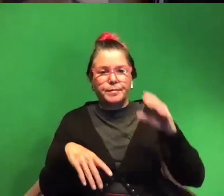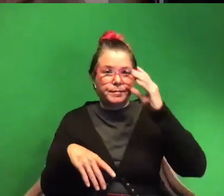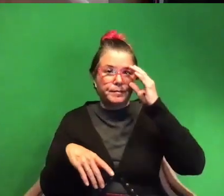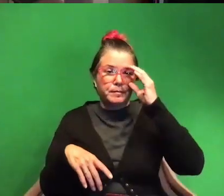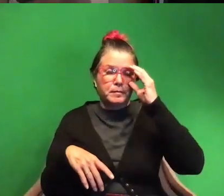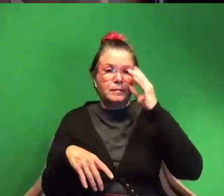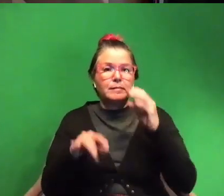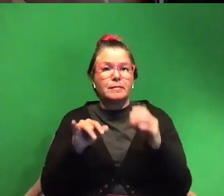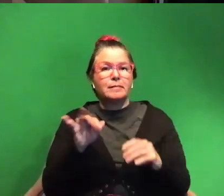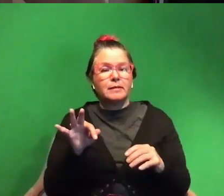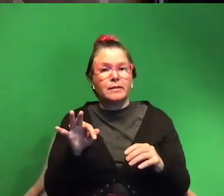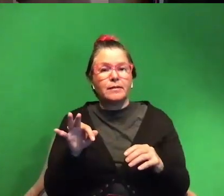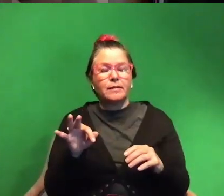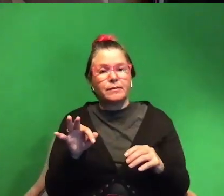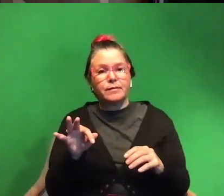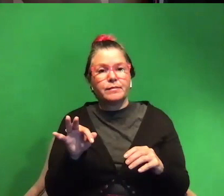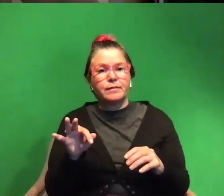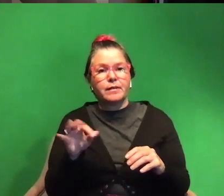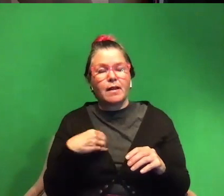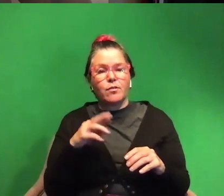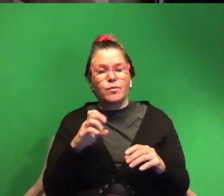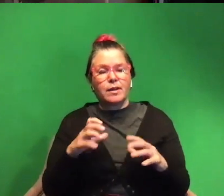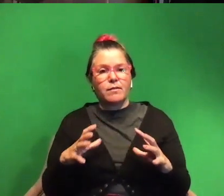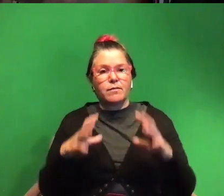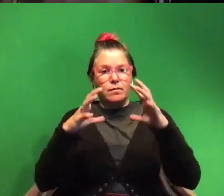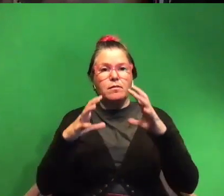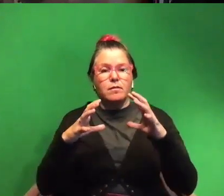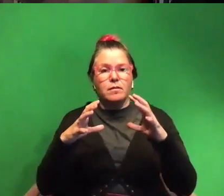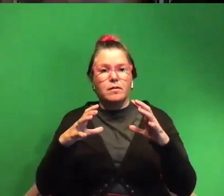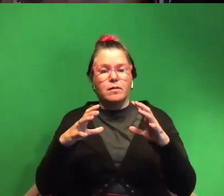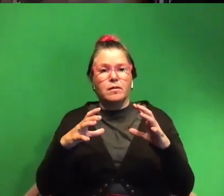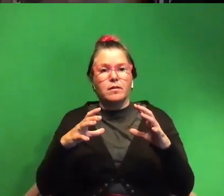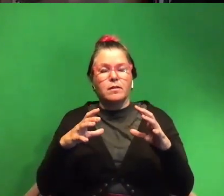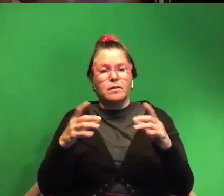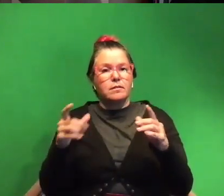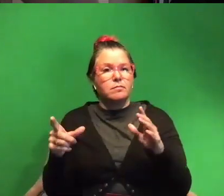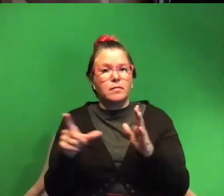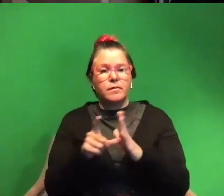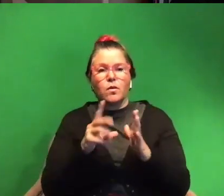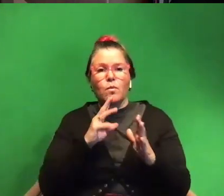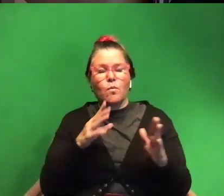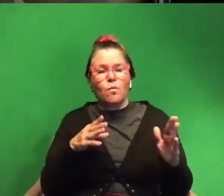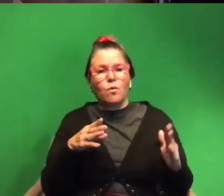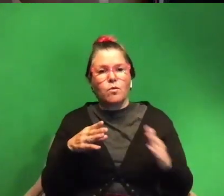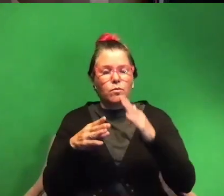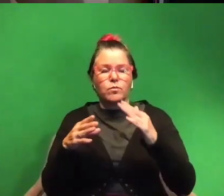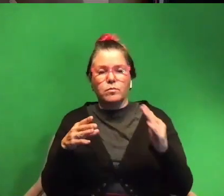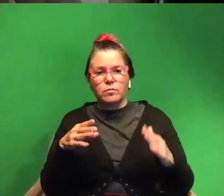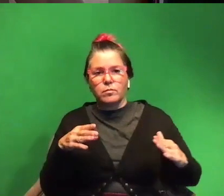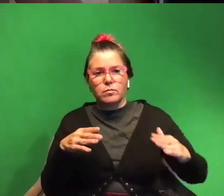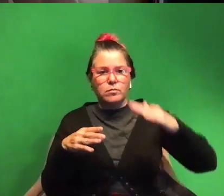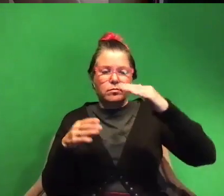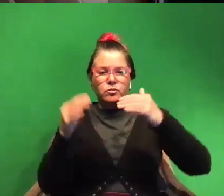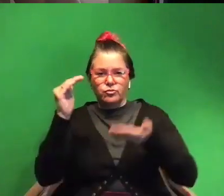So if there is something like a reef, right, that's in the way, suddenly the water gets a lot shallower and